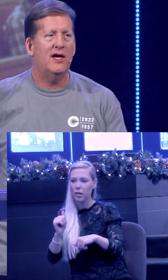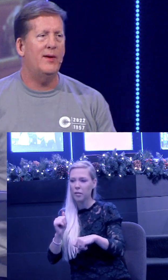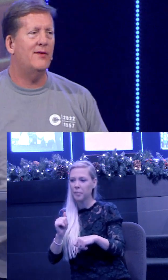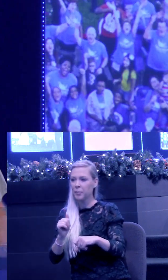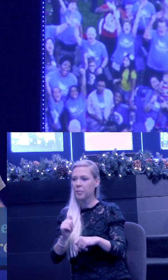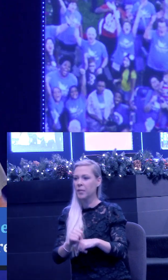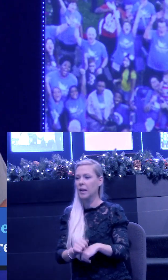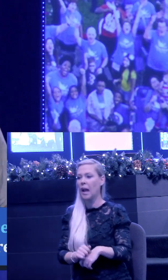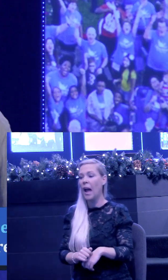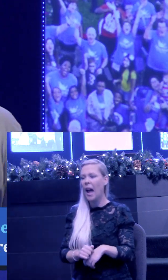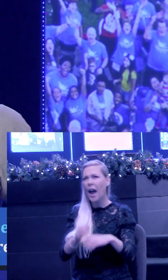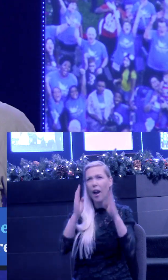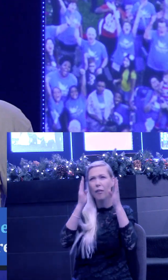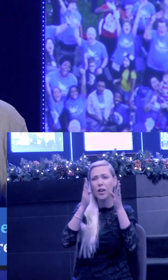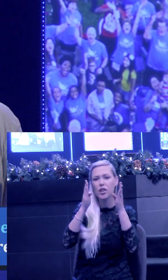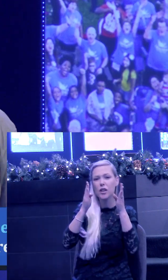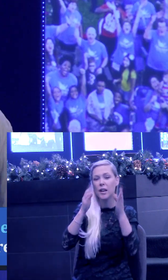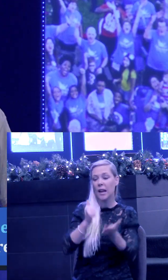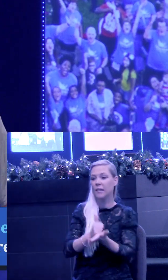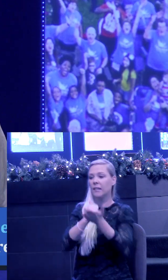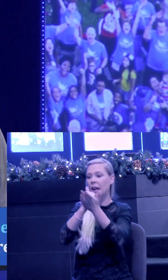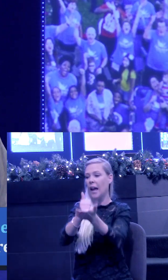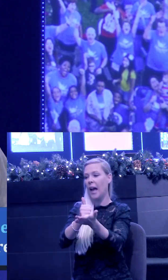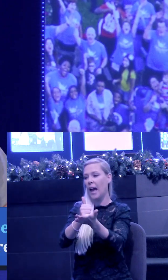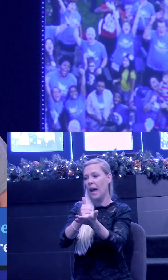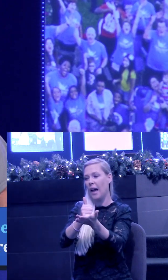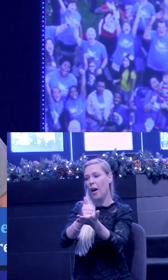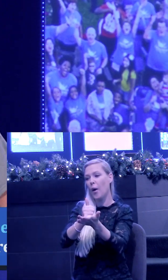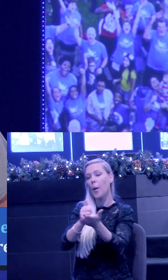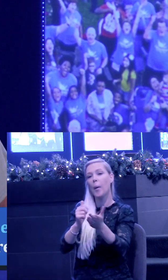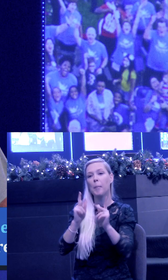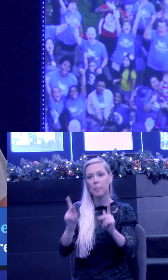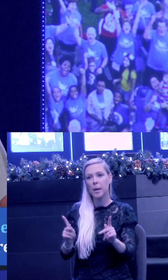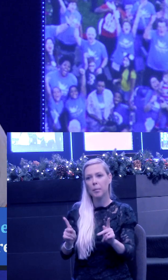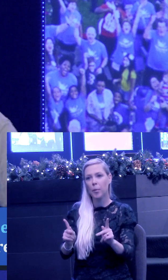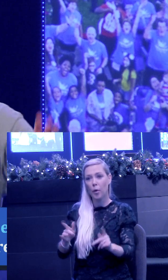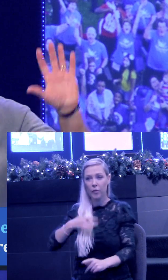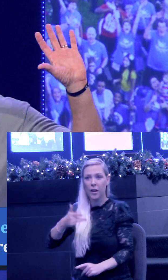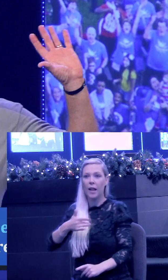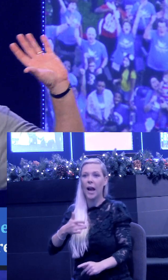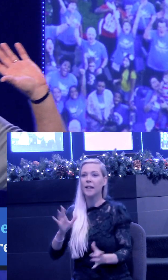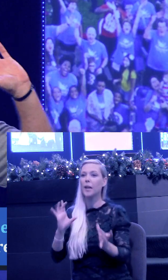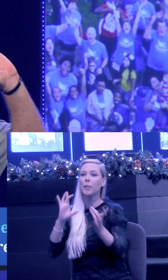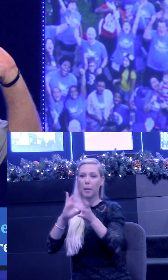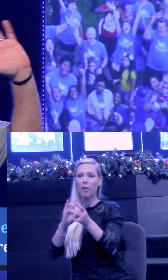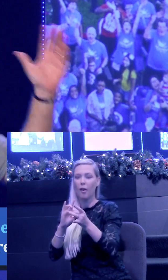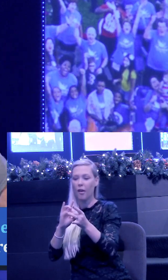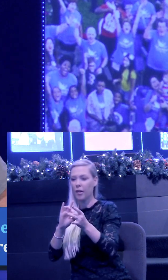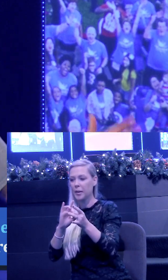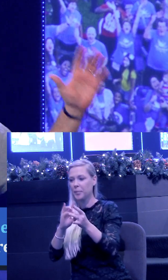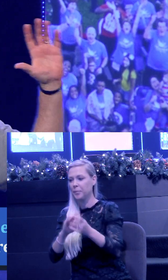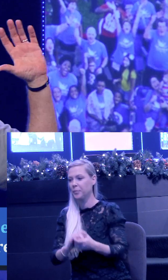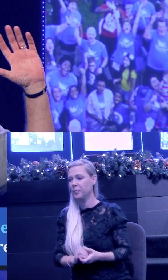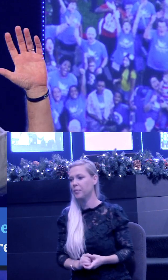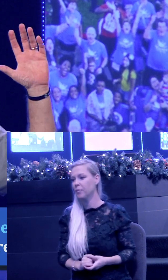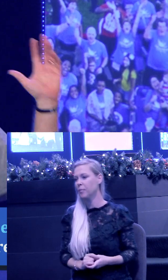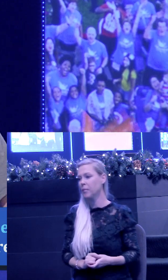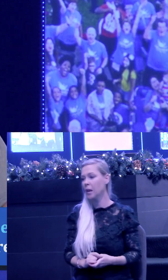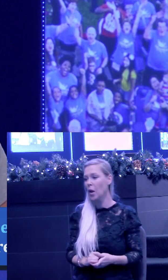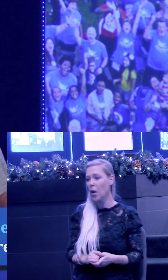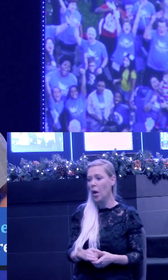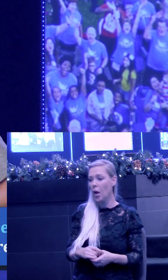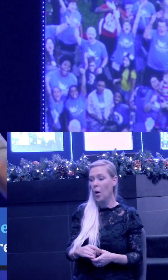vision is to help everyone who believes here to feel like they belong here. Those aren't just words. We want you to have this sense of belonging, this sense